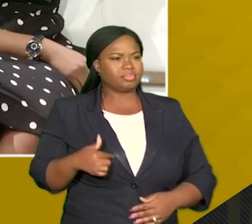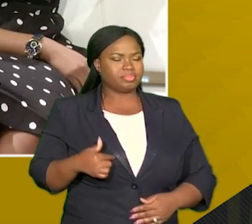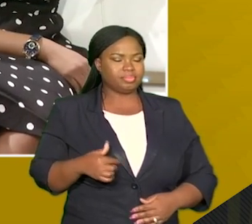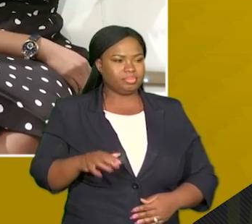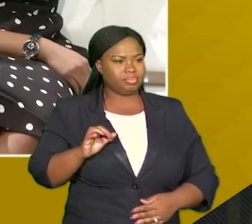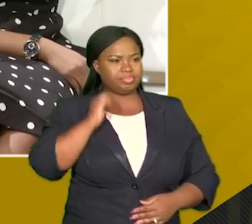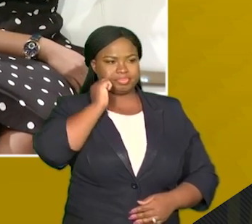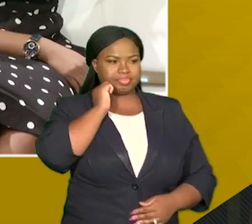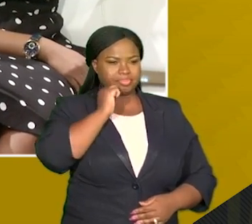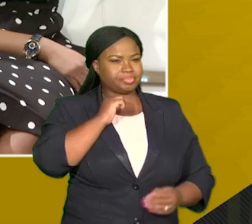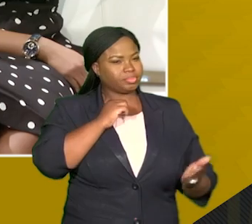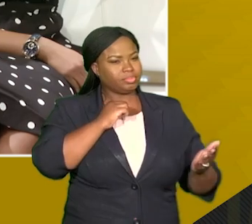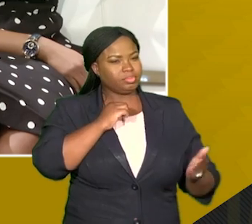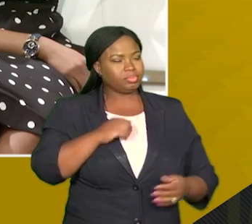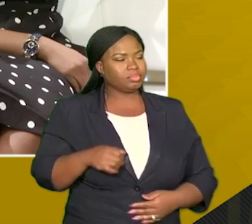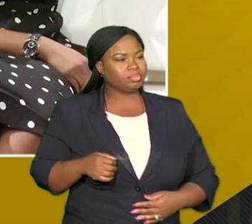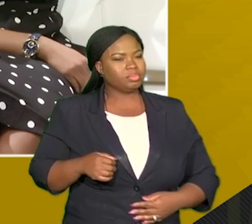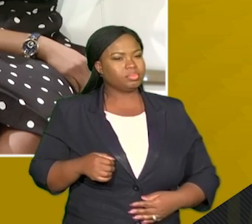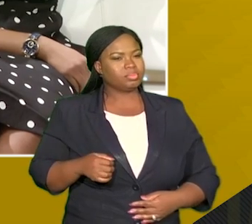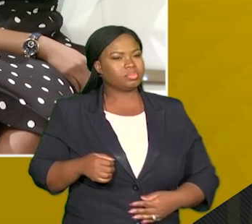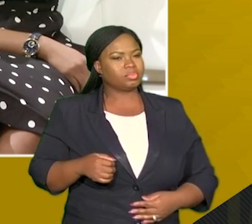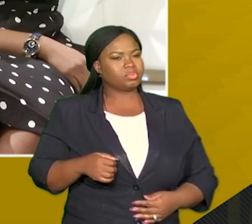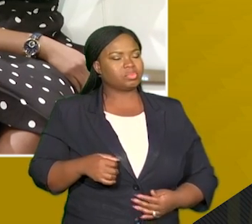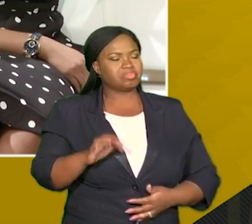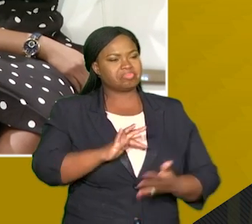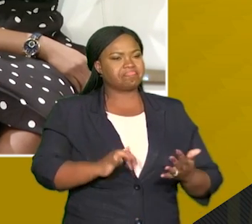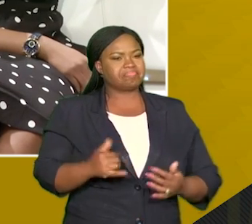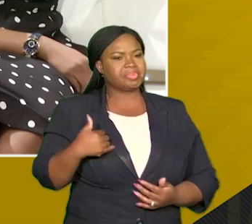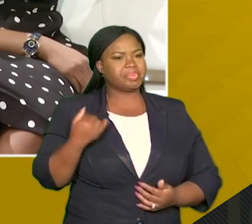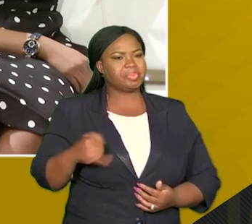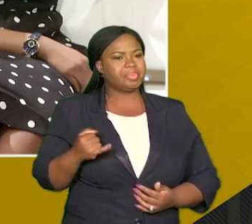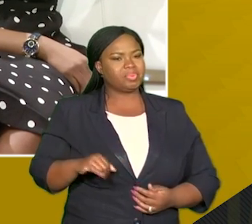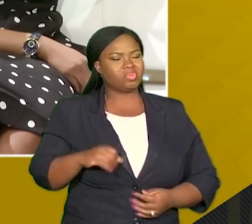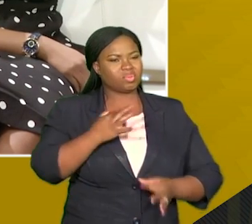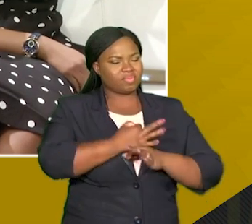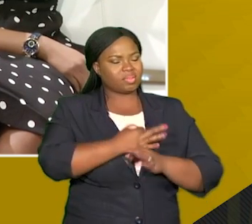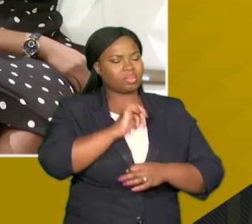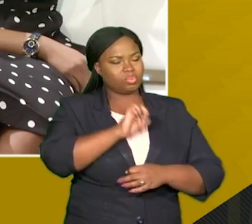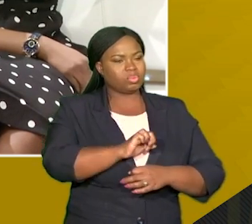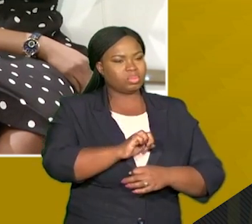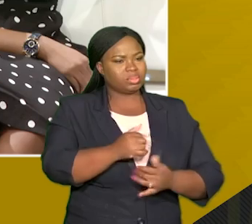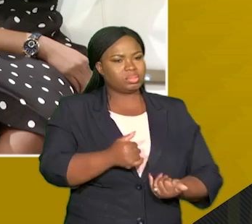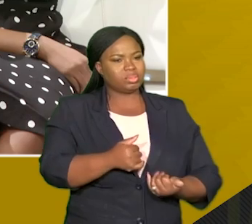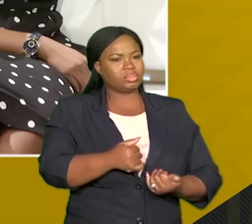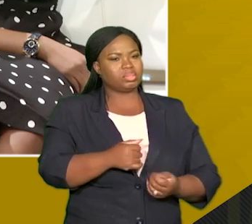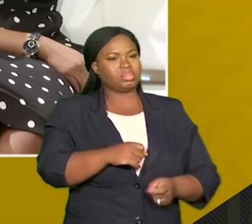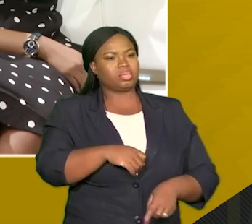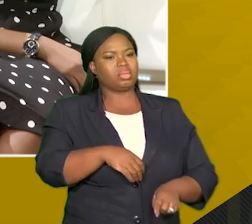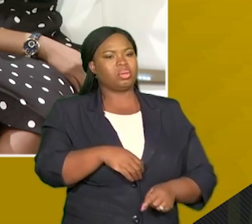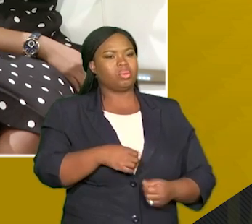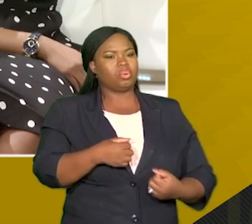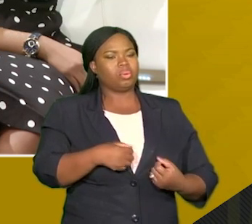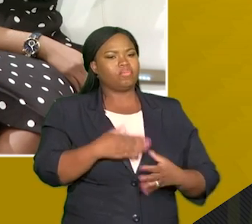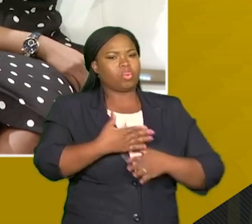sorry. Simpiwe, esitorini esidabukisa kanjena ukuthi ubaba wakho walinyazwa i-colleague